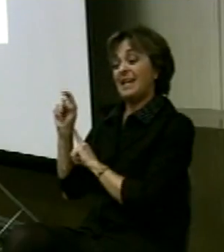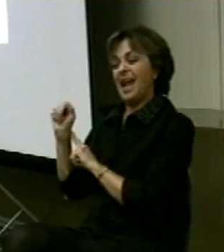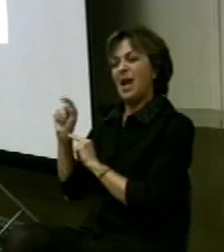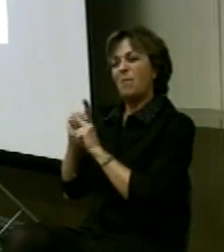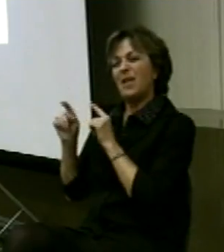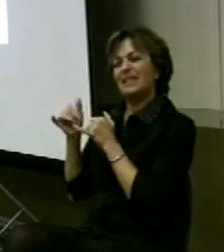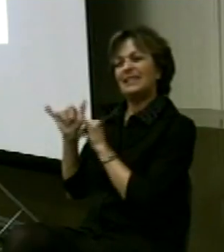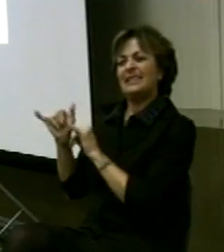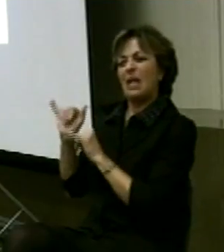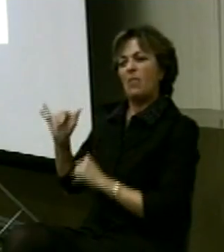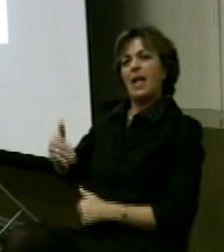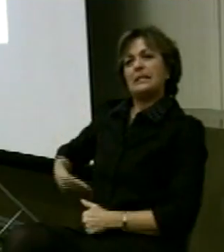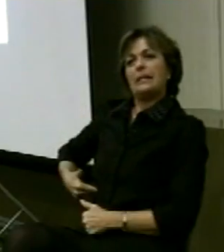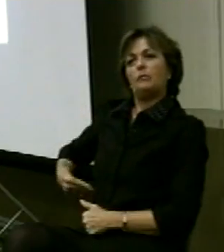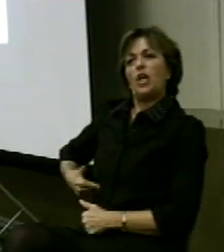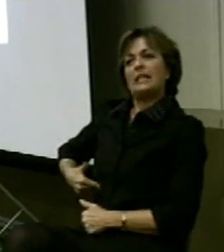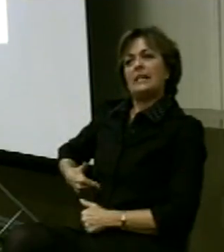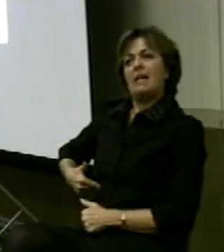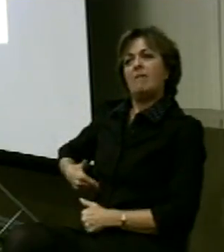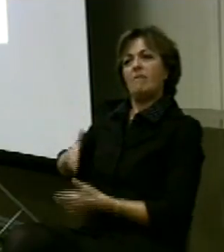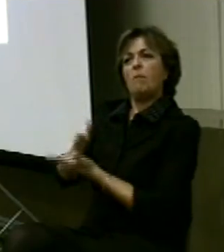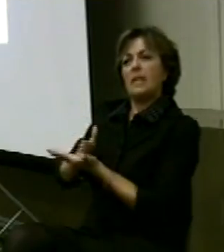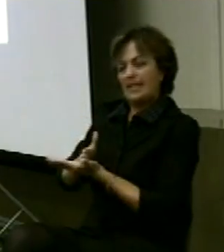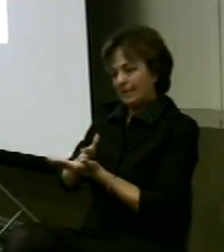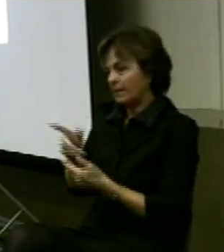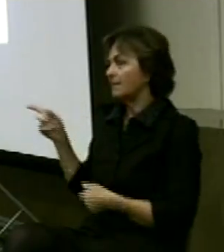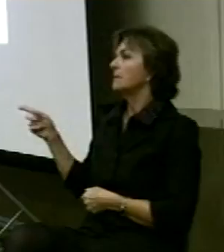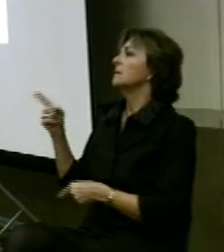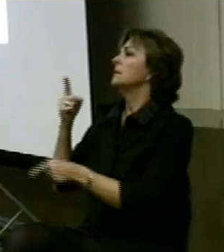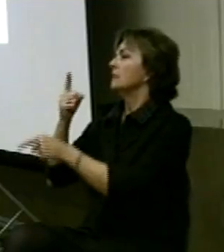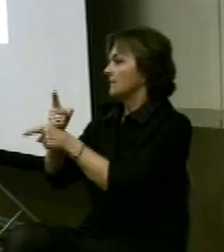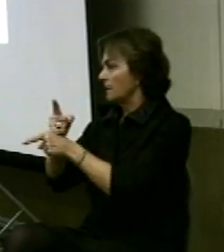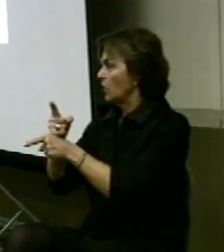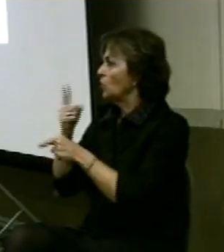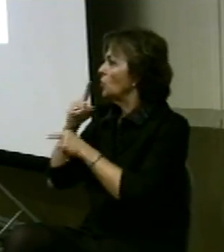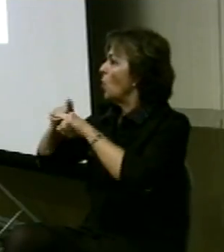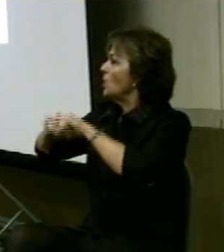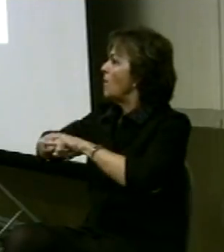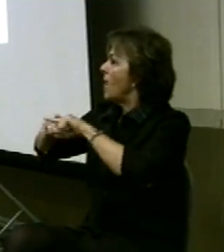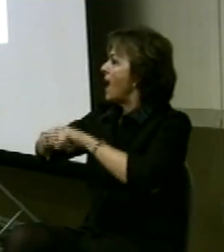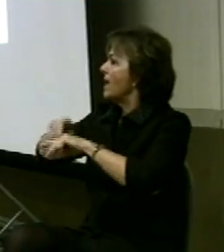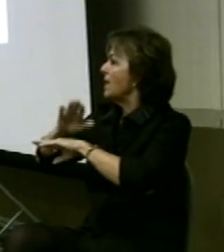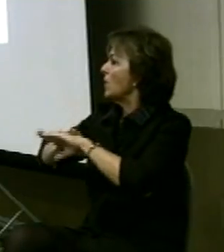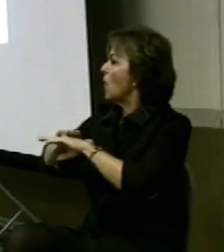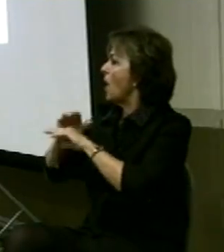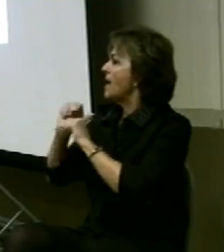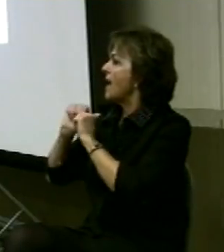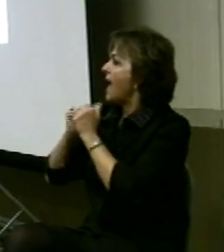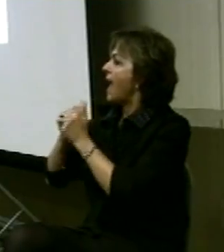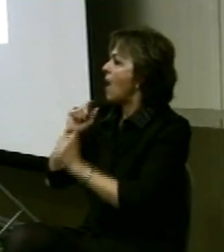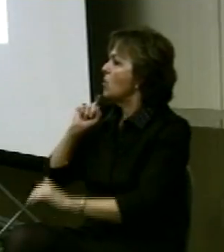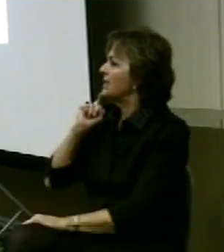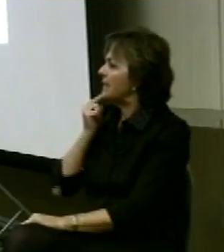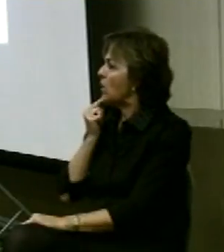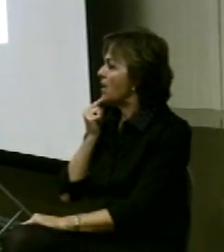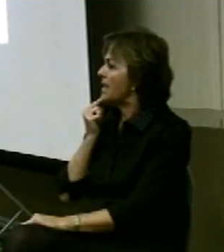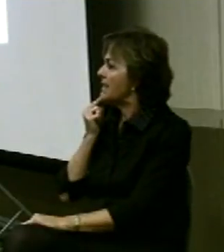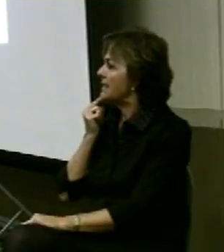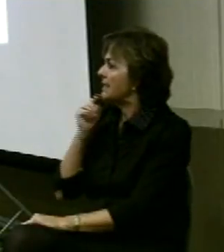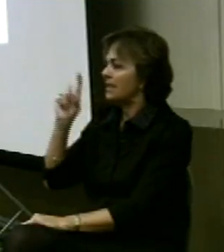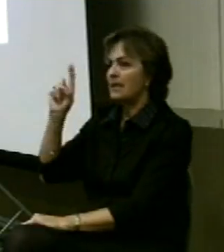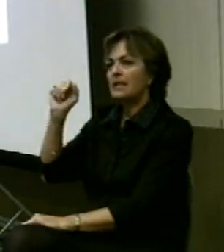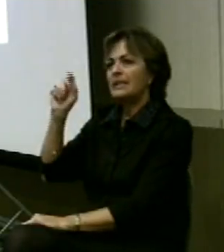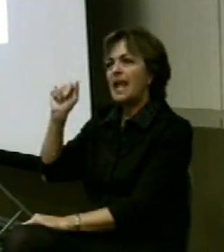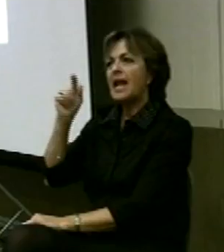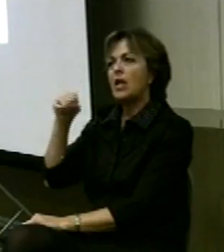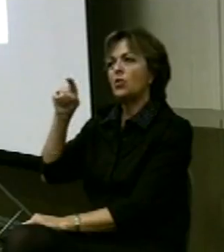is that subjective piece to it. Yes, that is correct. And so depending on how serious of the data that